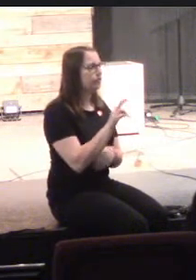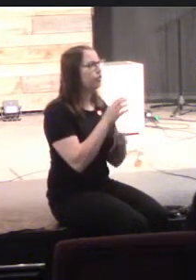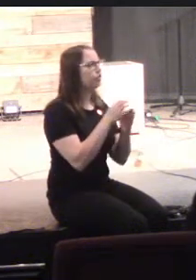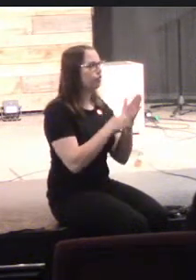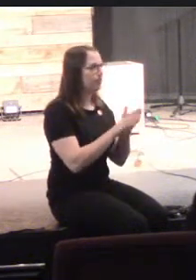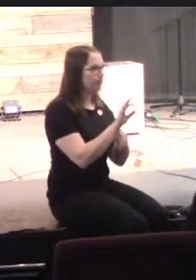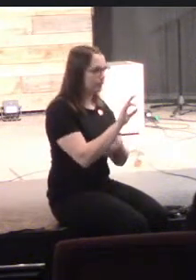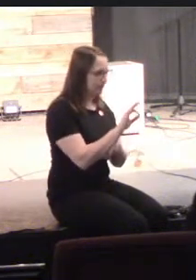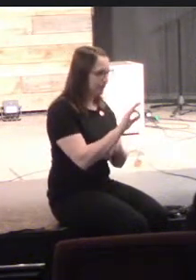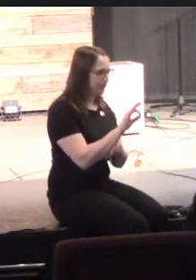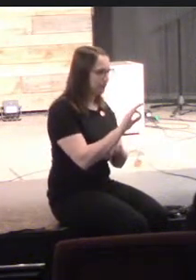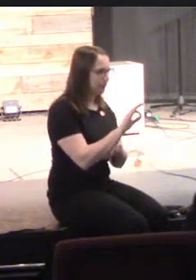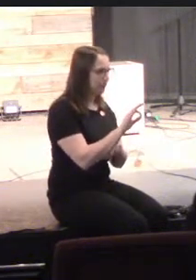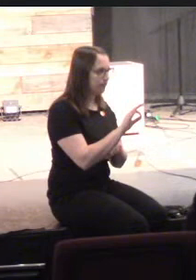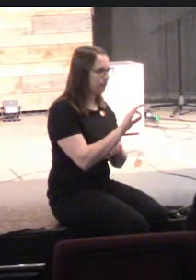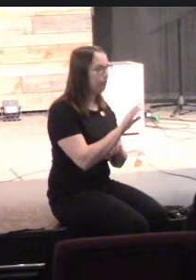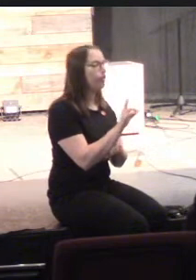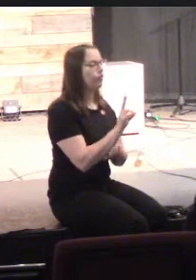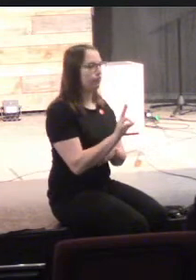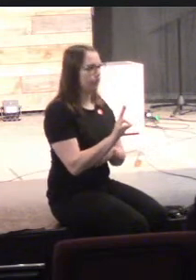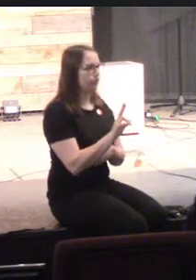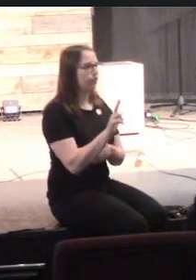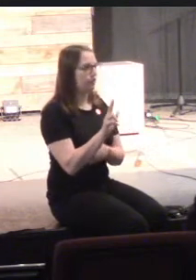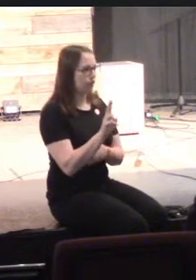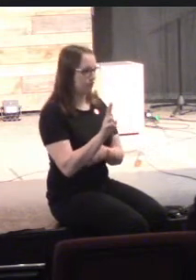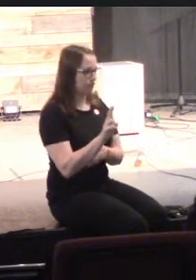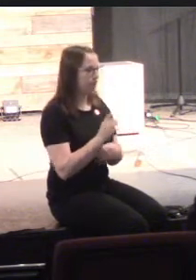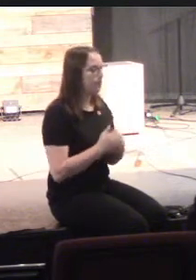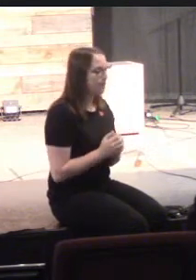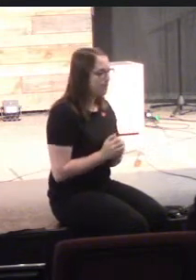chapter 9 and verse